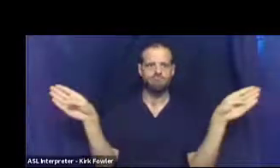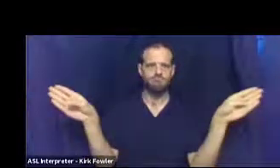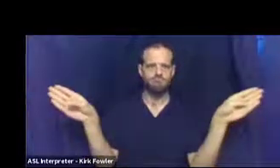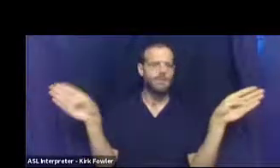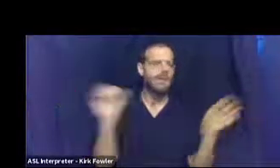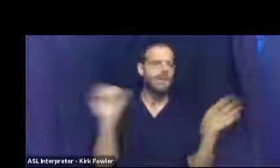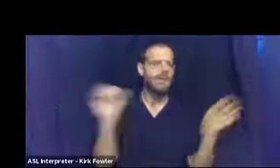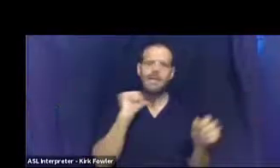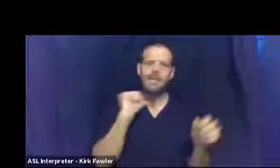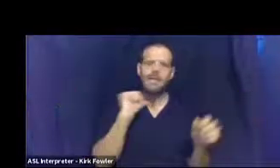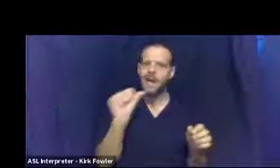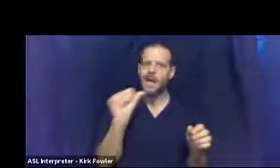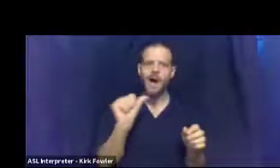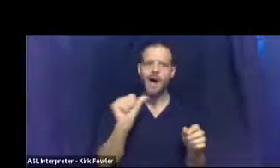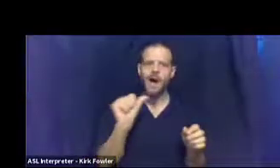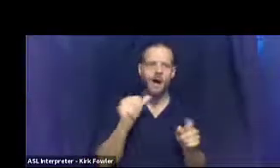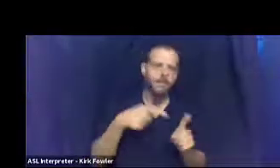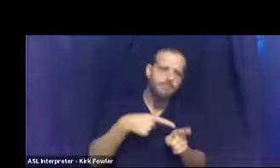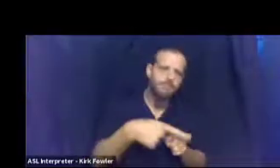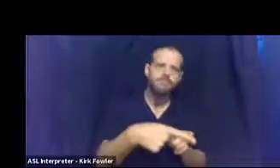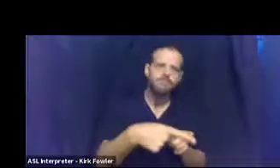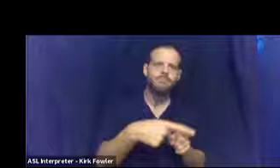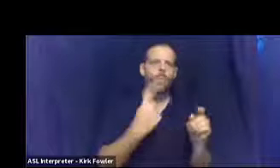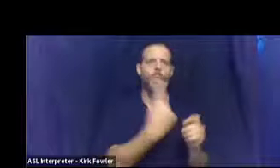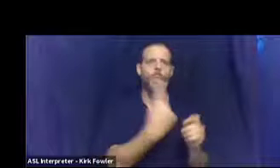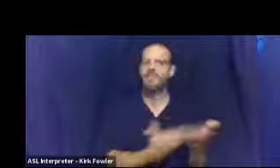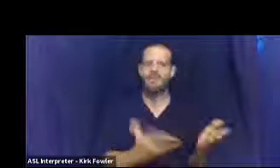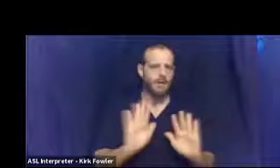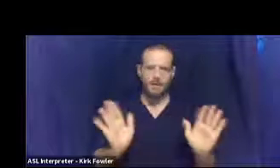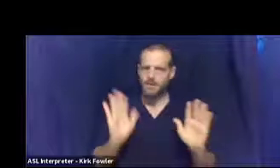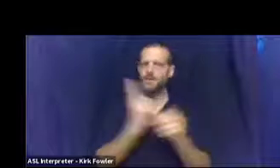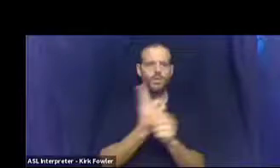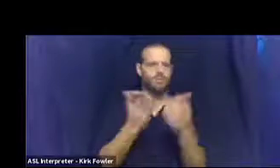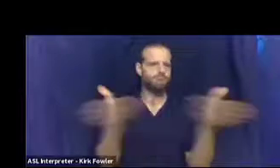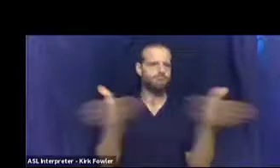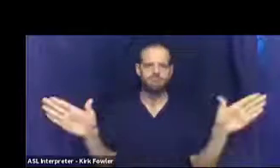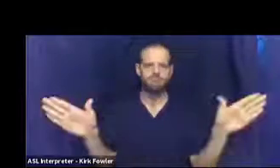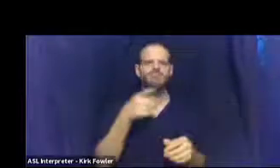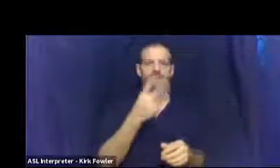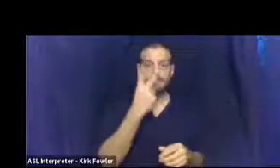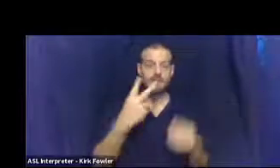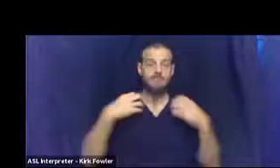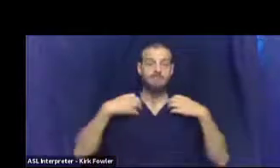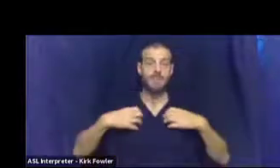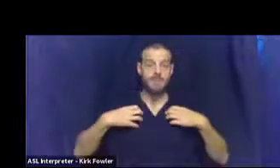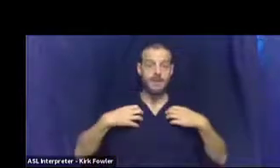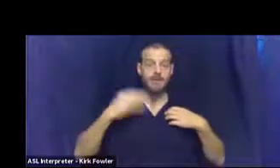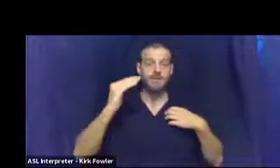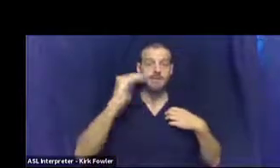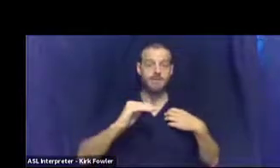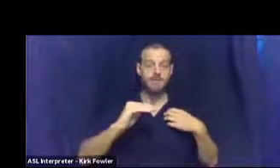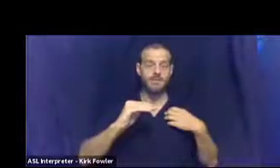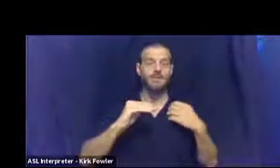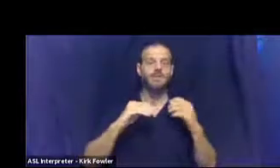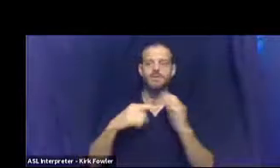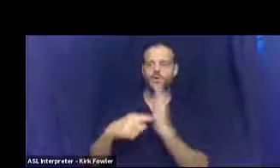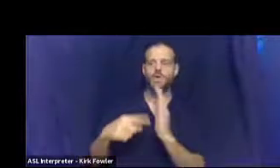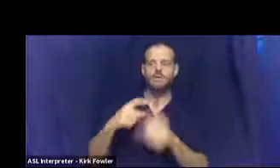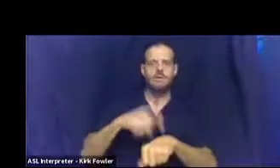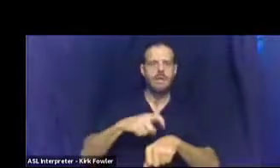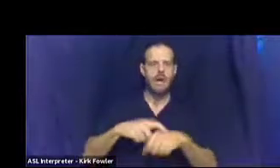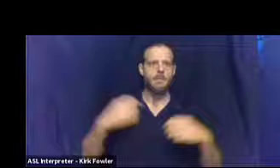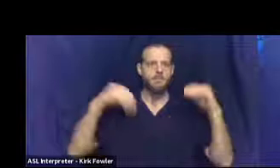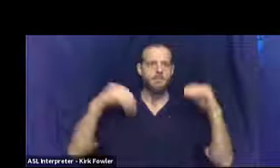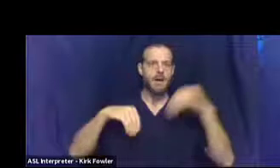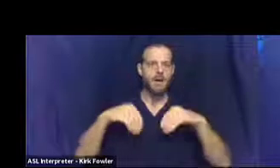this is just one example of this. So this picture has a backpack and that indicates that the child will be packing their backpack and then they have to put their